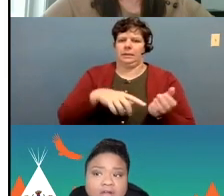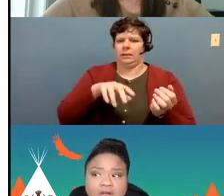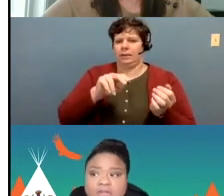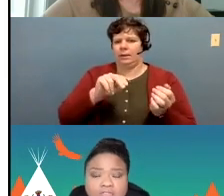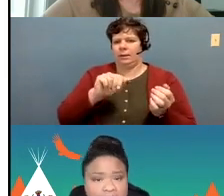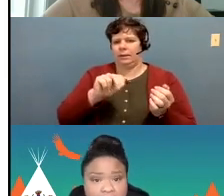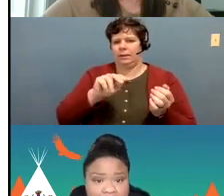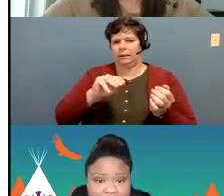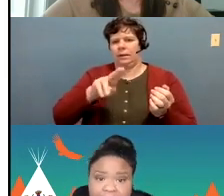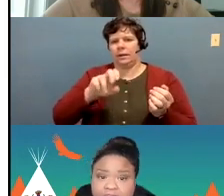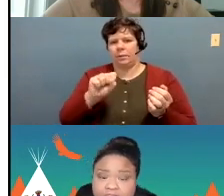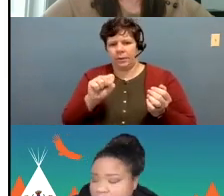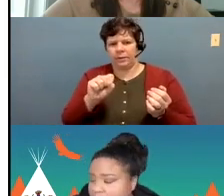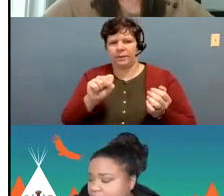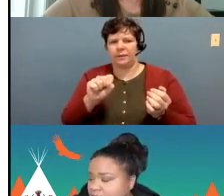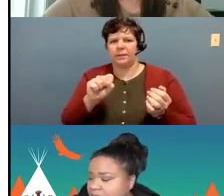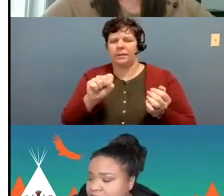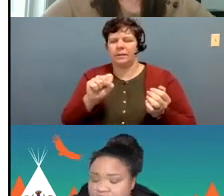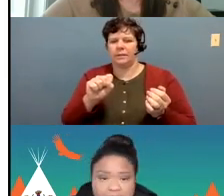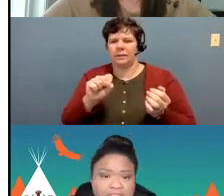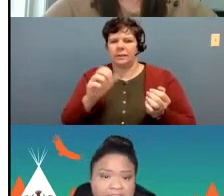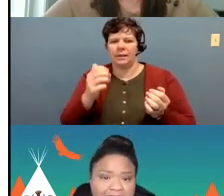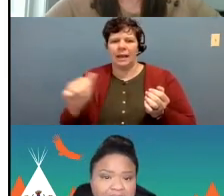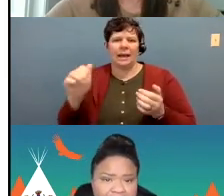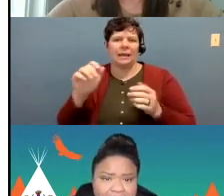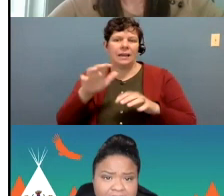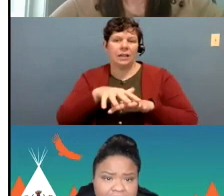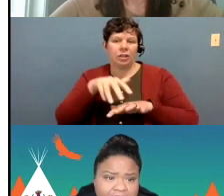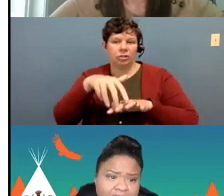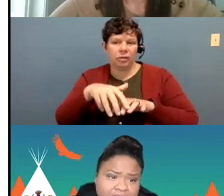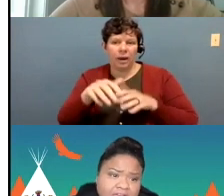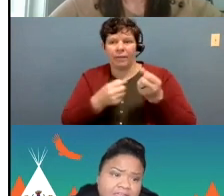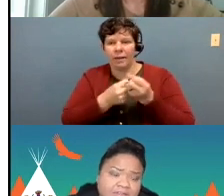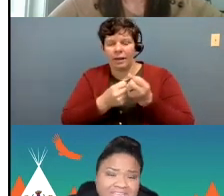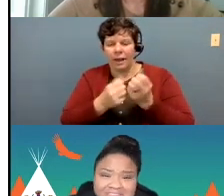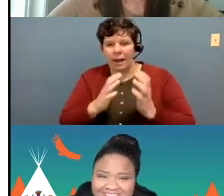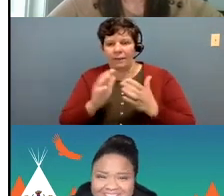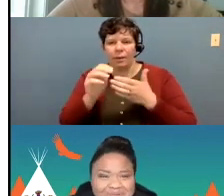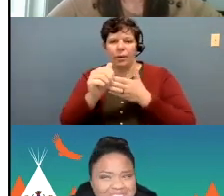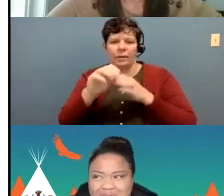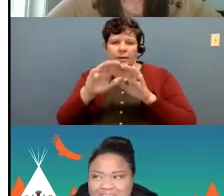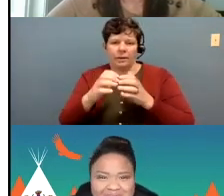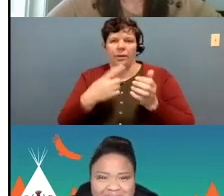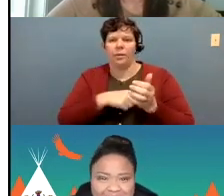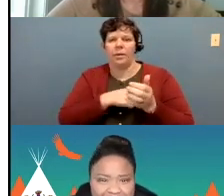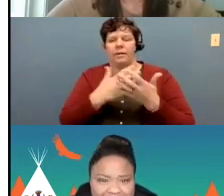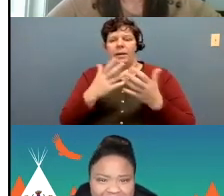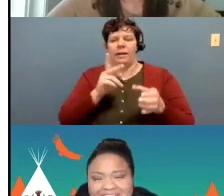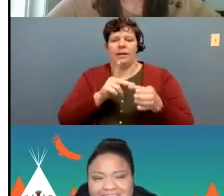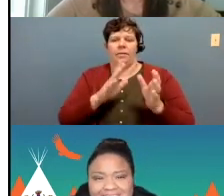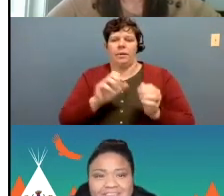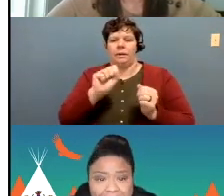there are tribal advocates or tribal leadership that they can reach out to there. If they're not, we have a lot of participants from the